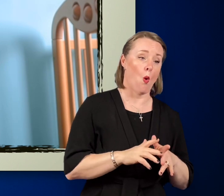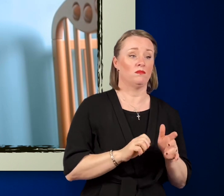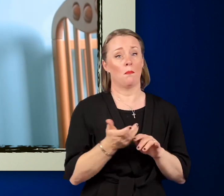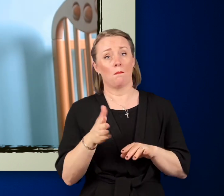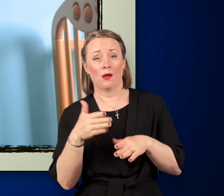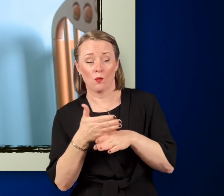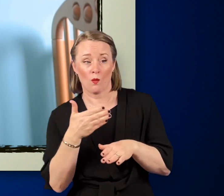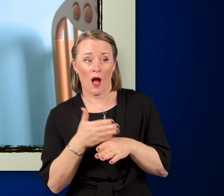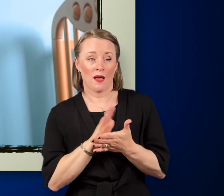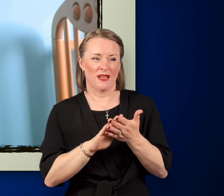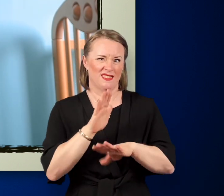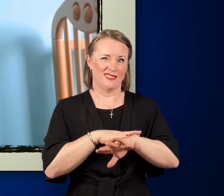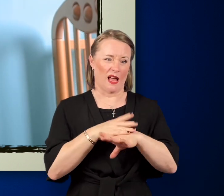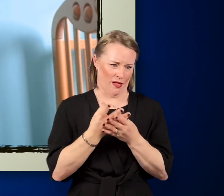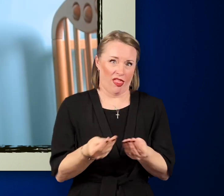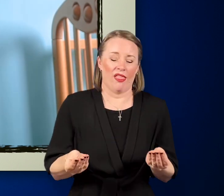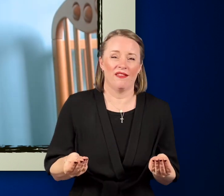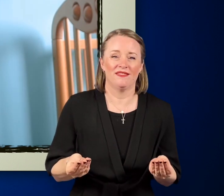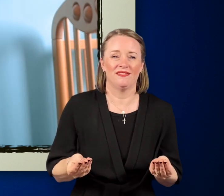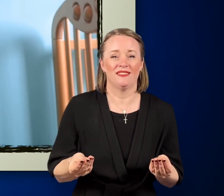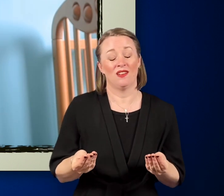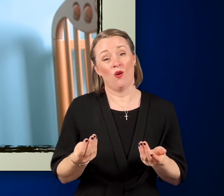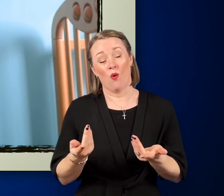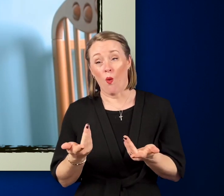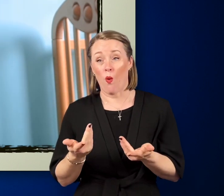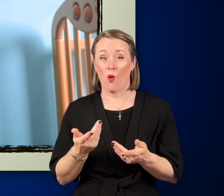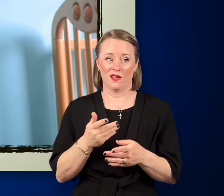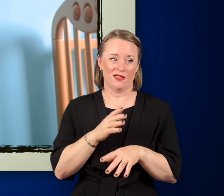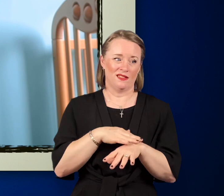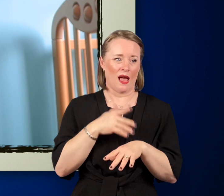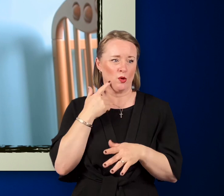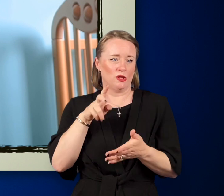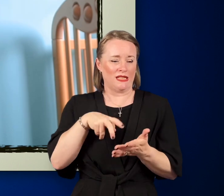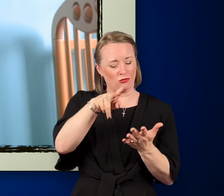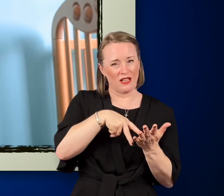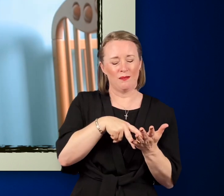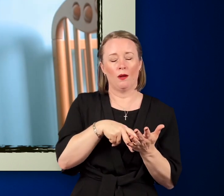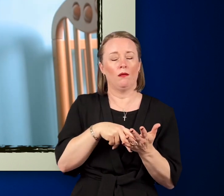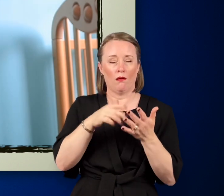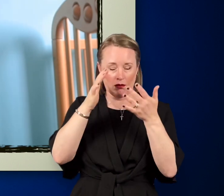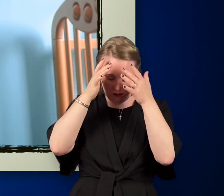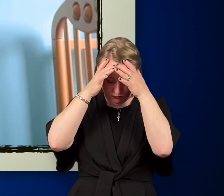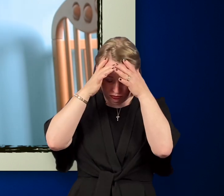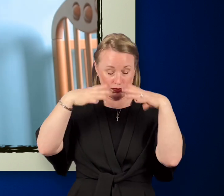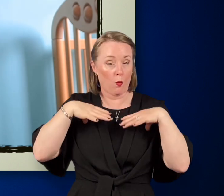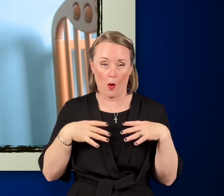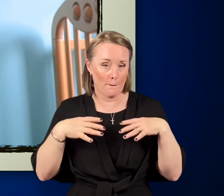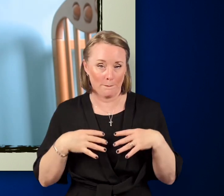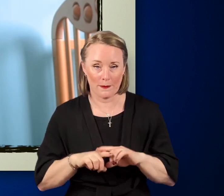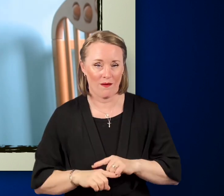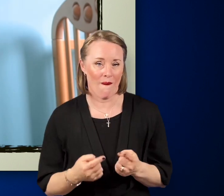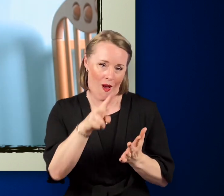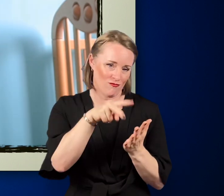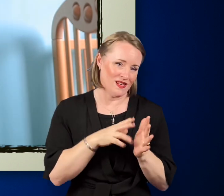time that I used to. And even when I've had time, I haven't had the energy or haven't been able to concentrate. My brain is full, as I'm sure a lot of you